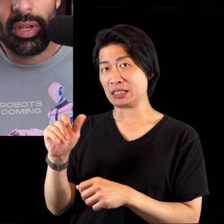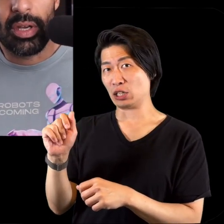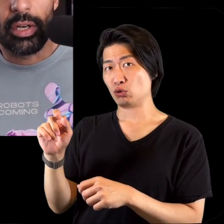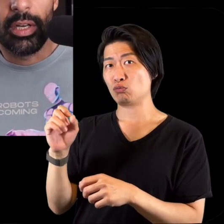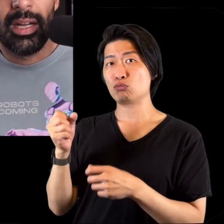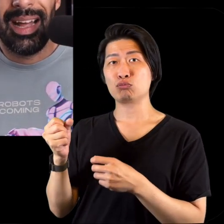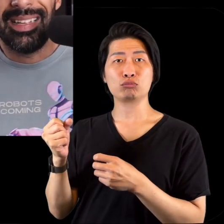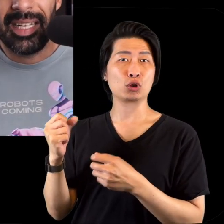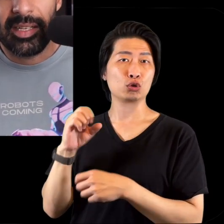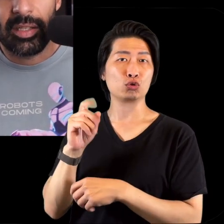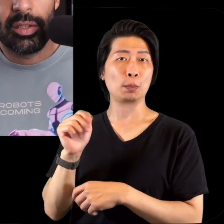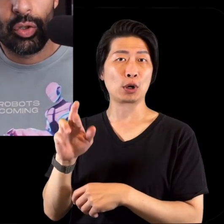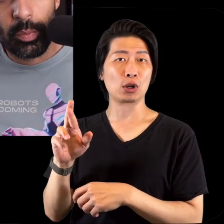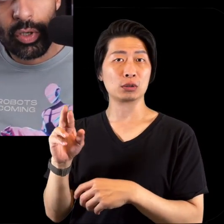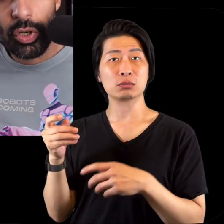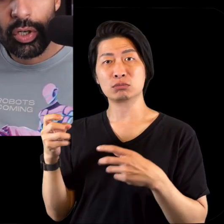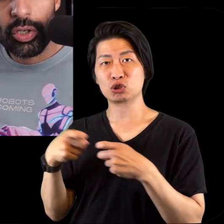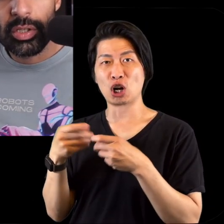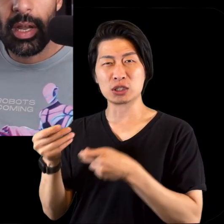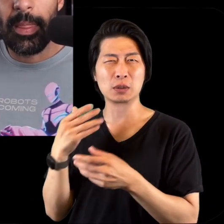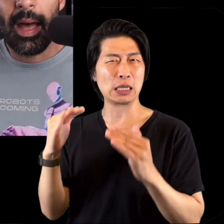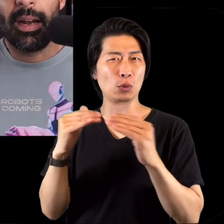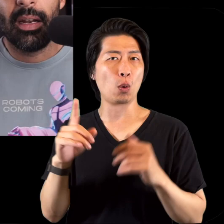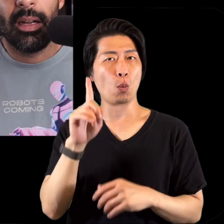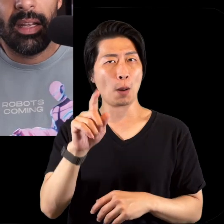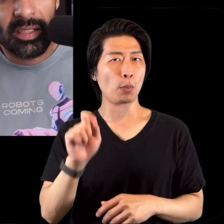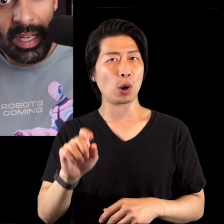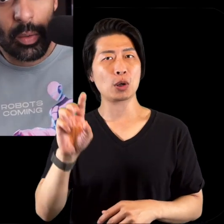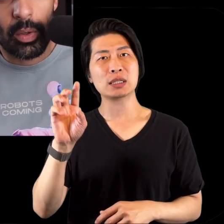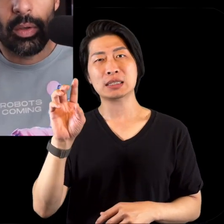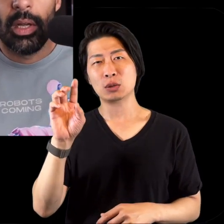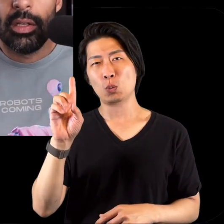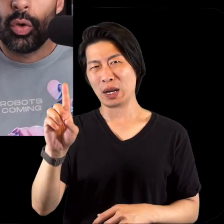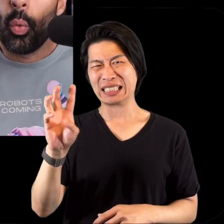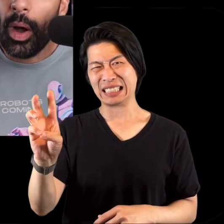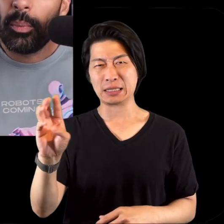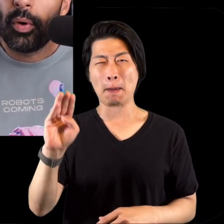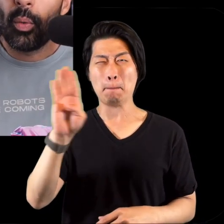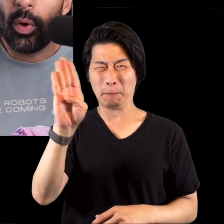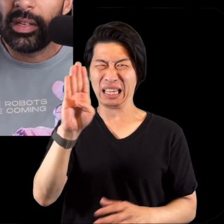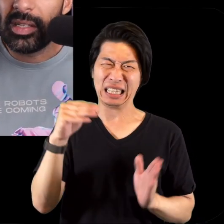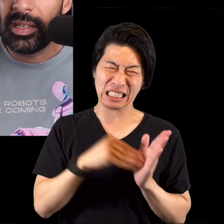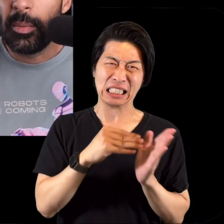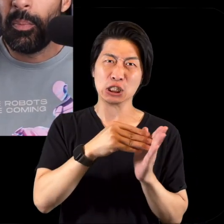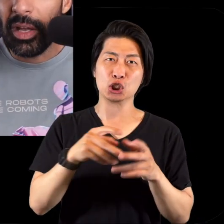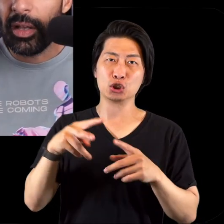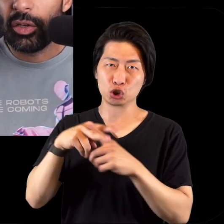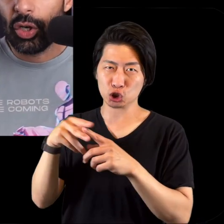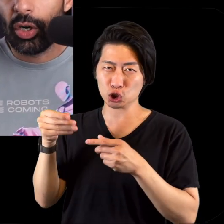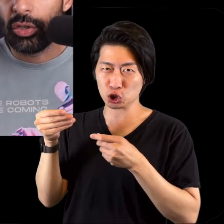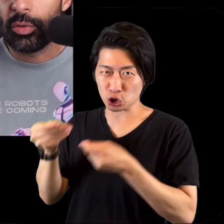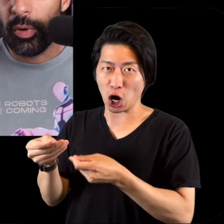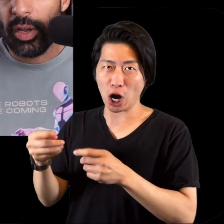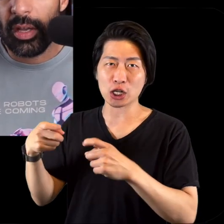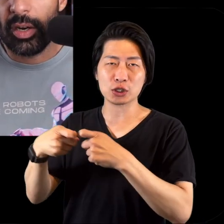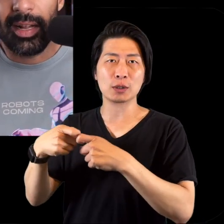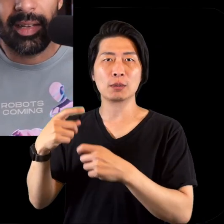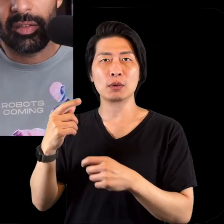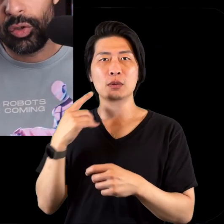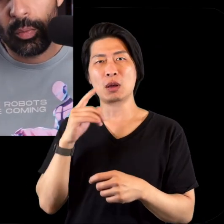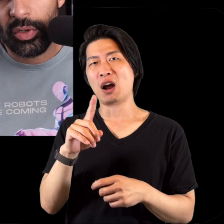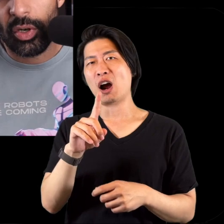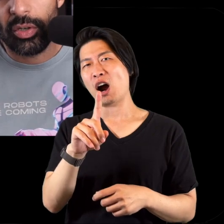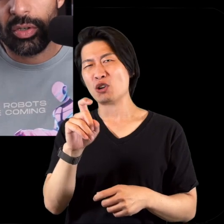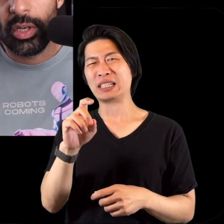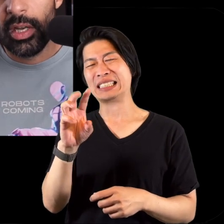per year at Tesla superchargers, and that is equal to 1.16 billion chargers per year at